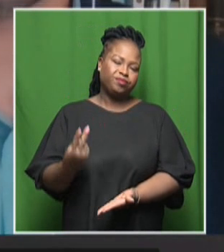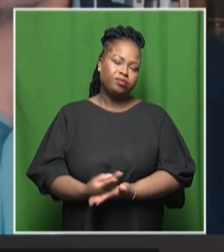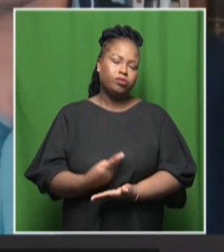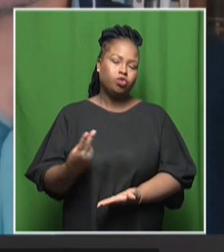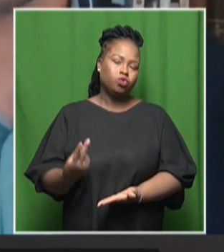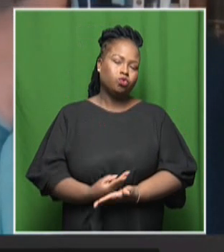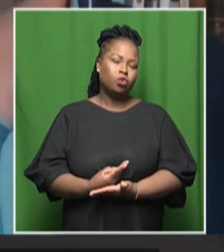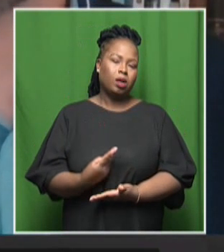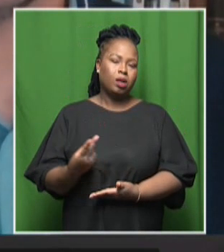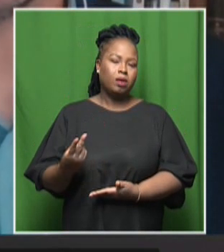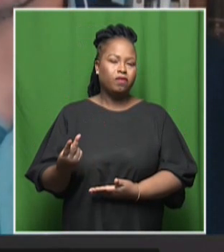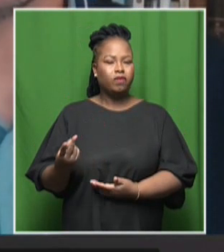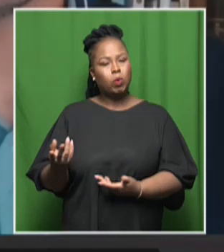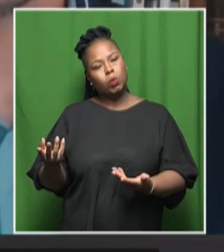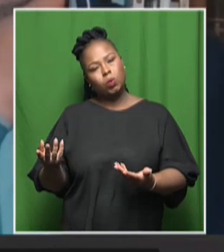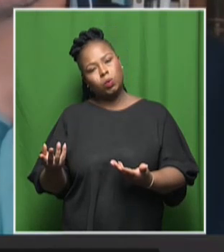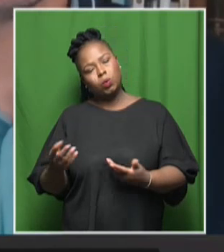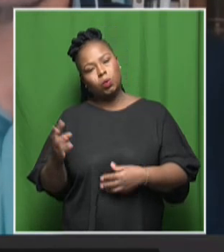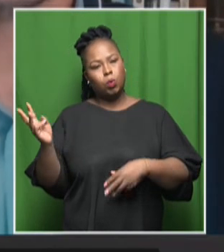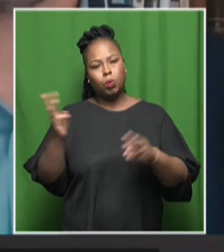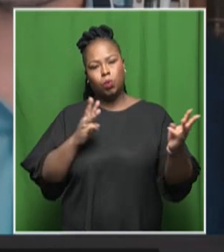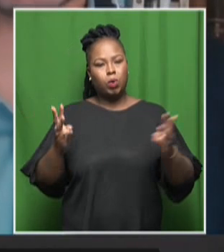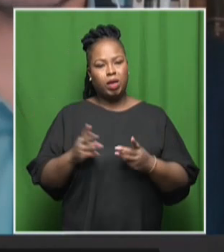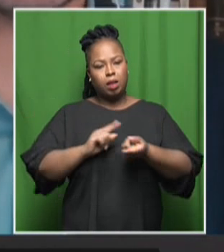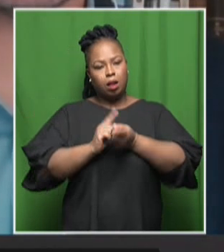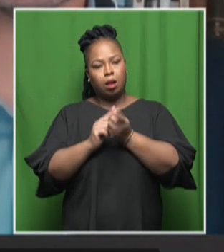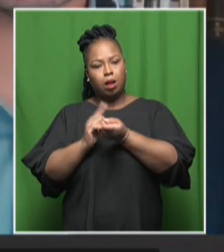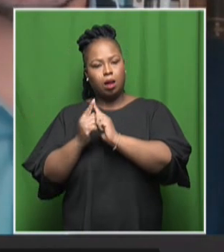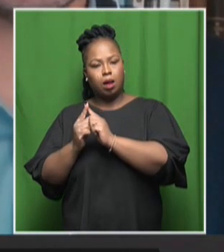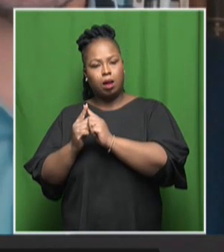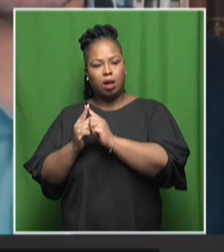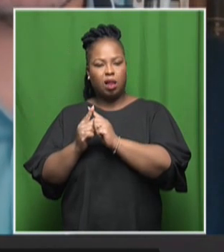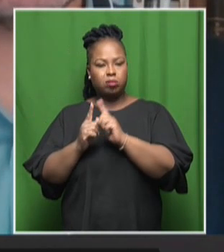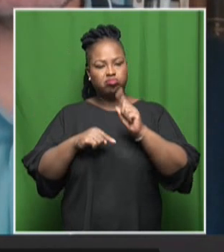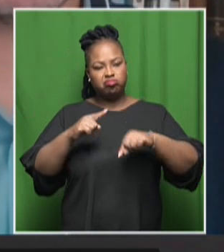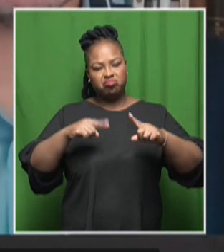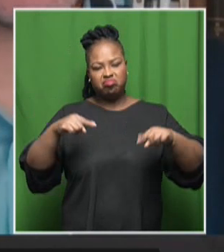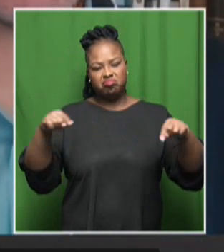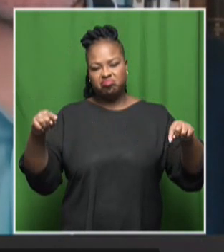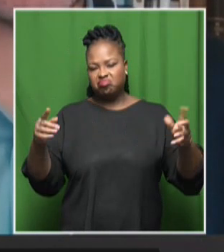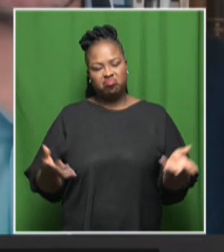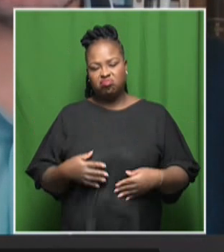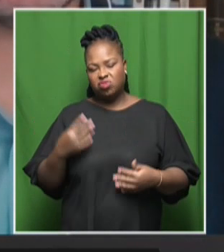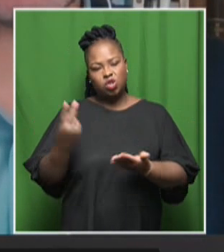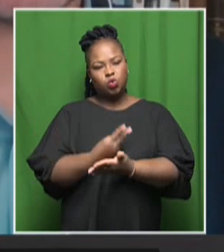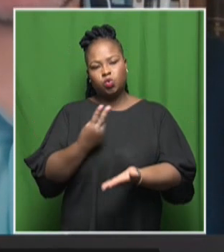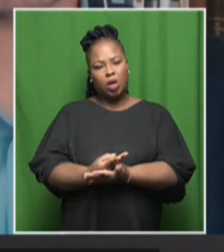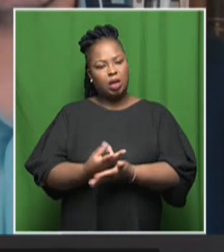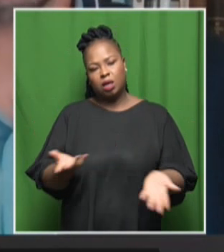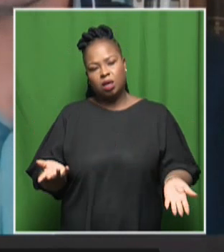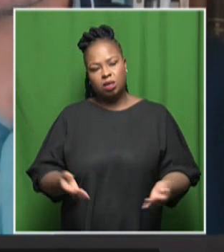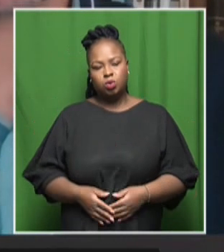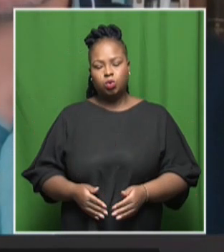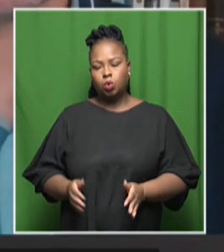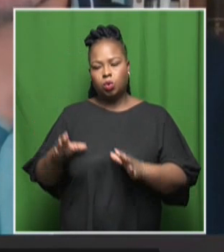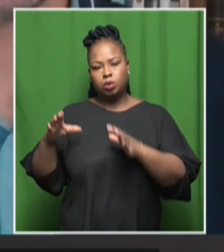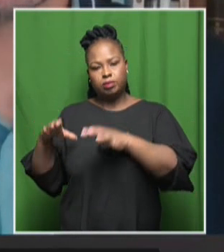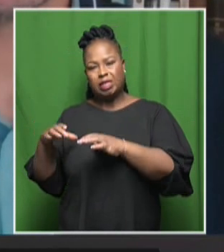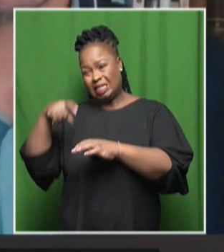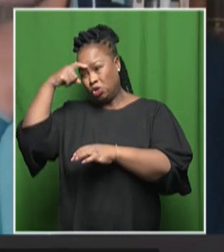very pronounced climate variability. So South Africans are used to the La Nina, El